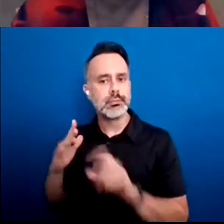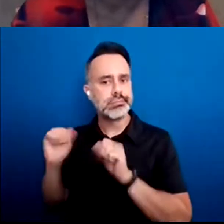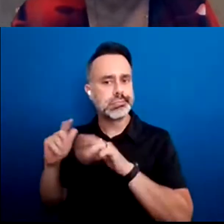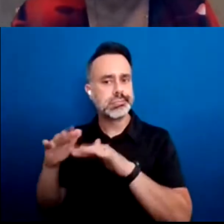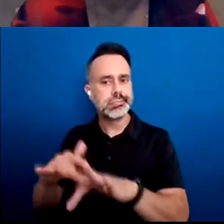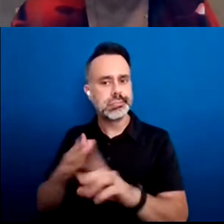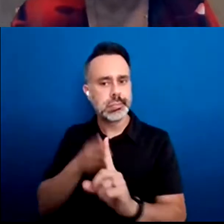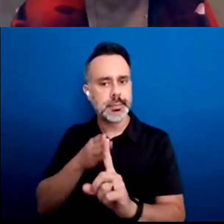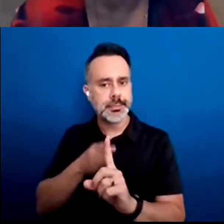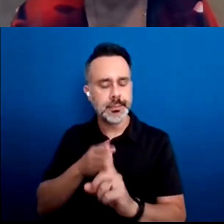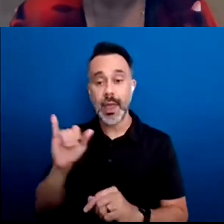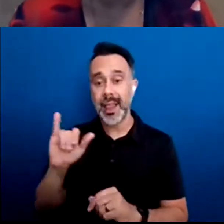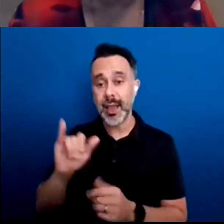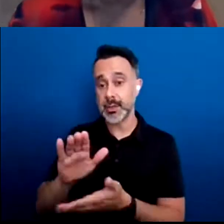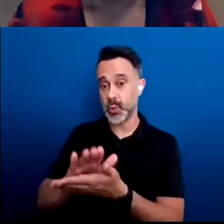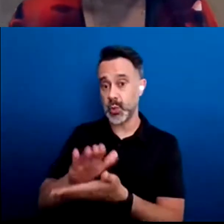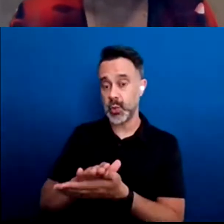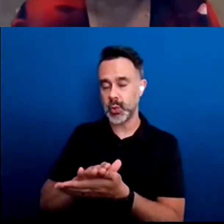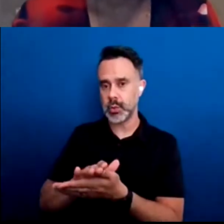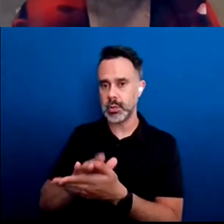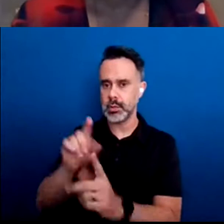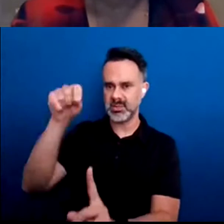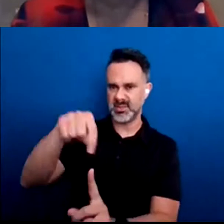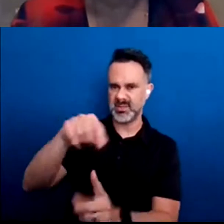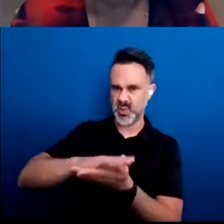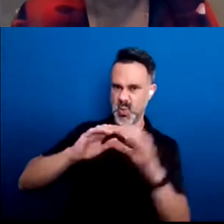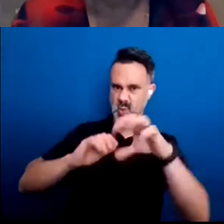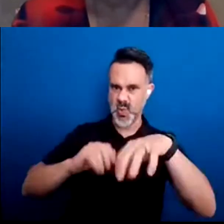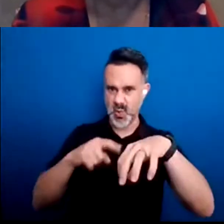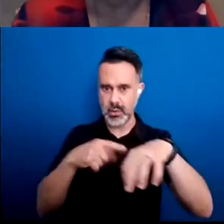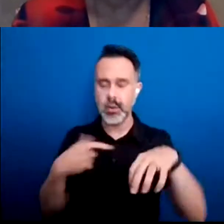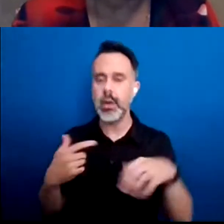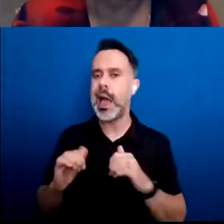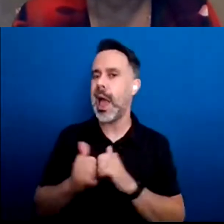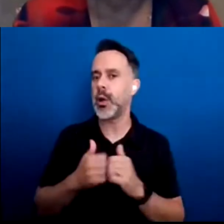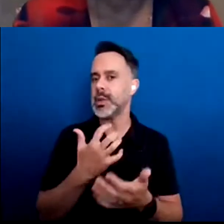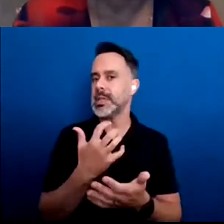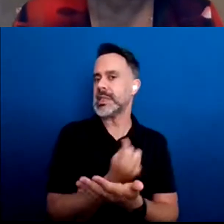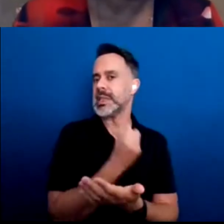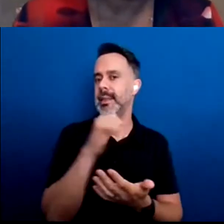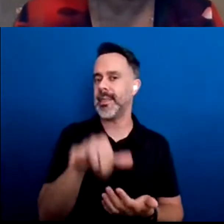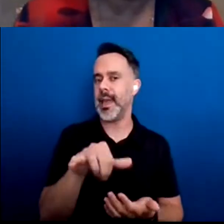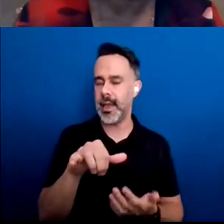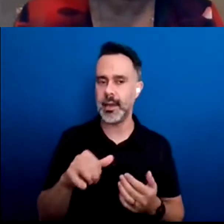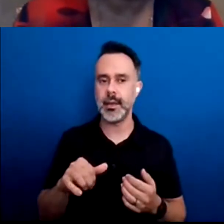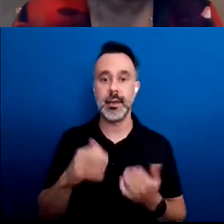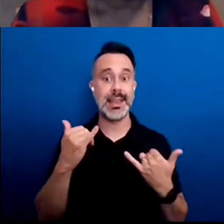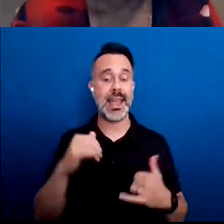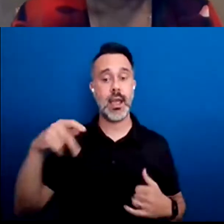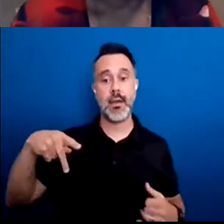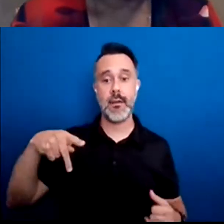closely with our school administrators, and especially now with the approval of Pfizer